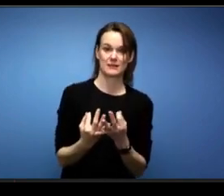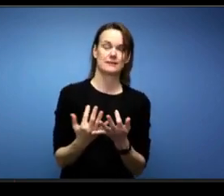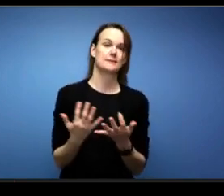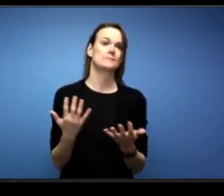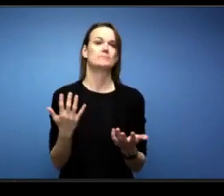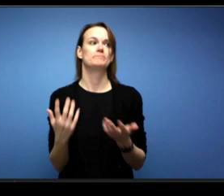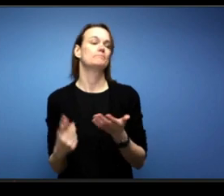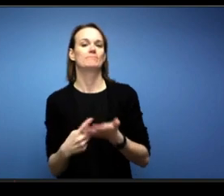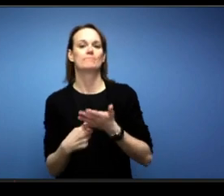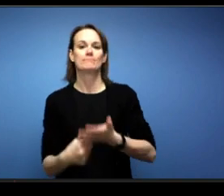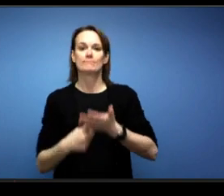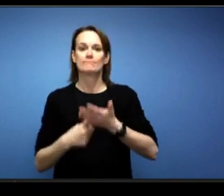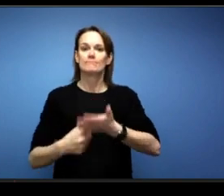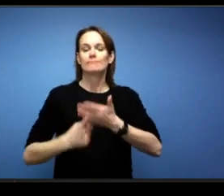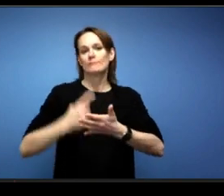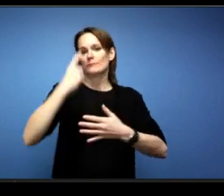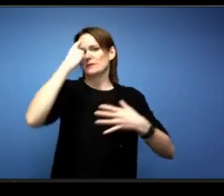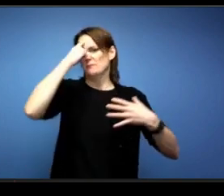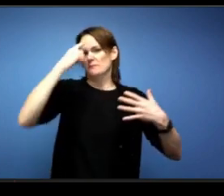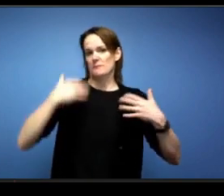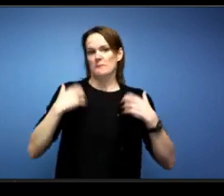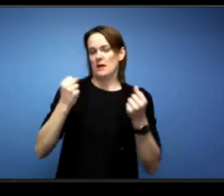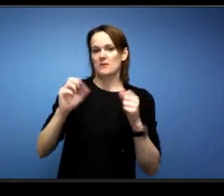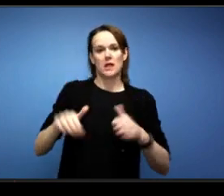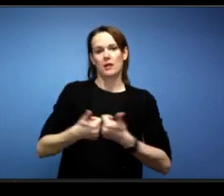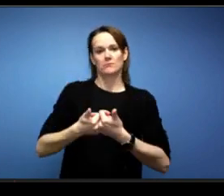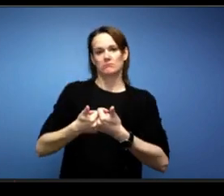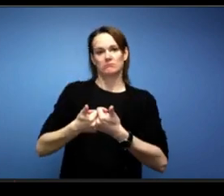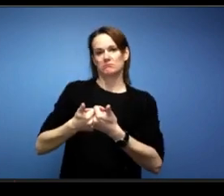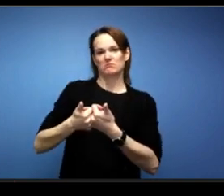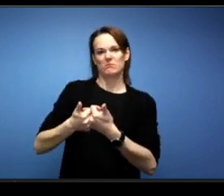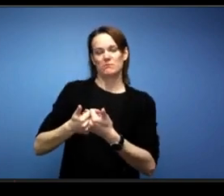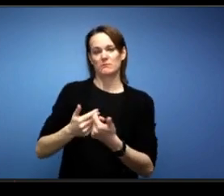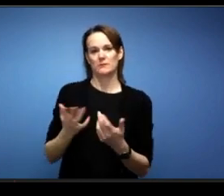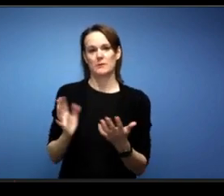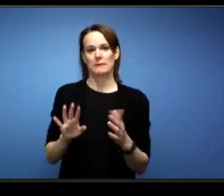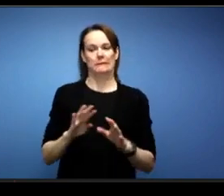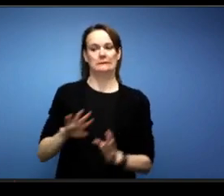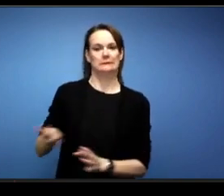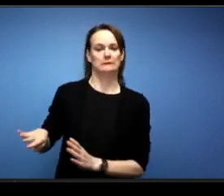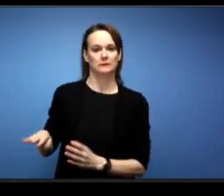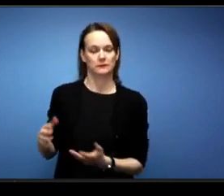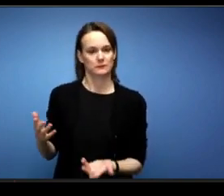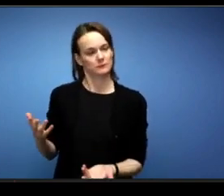about mental health challenges. It wasn't something that was,